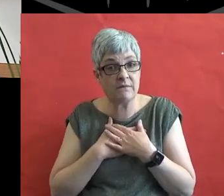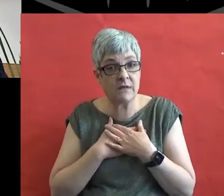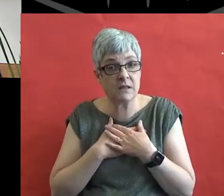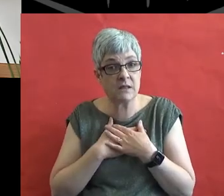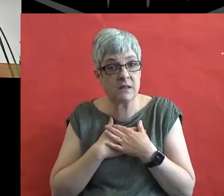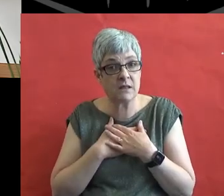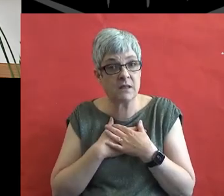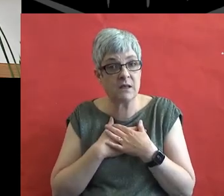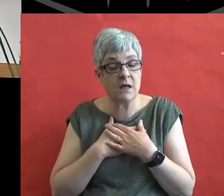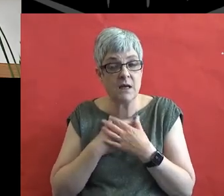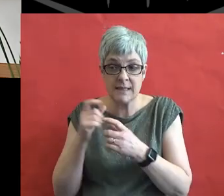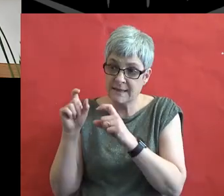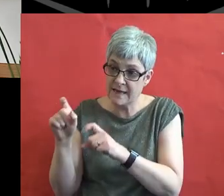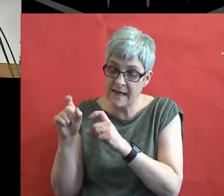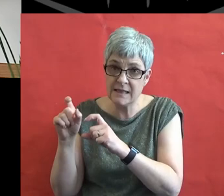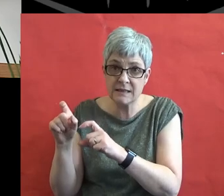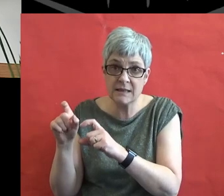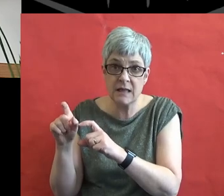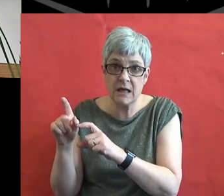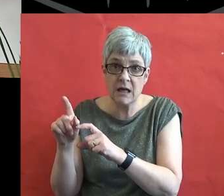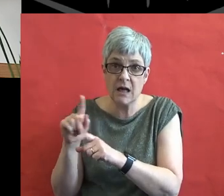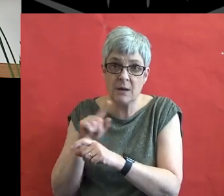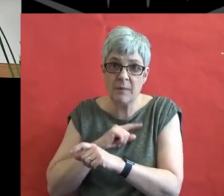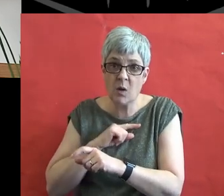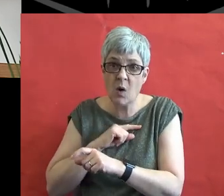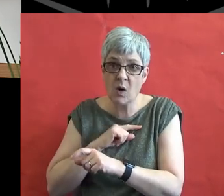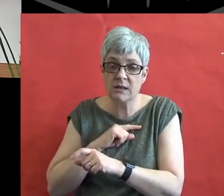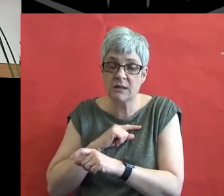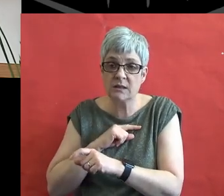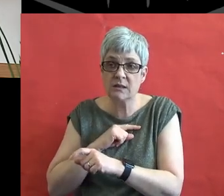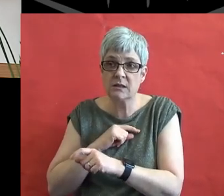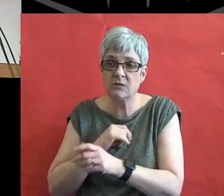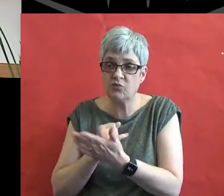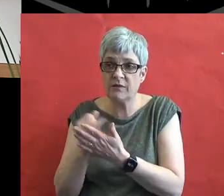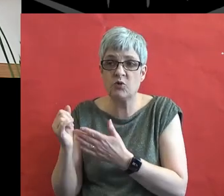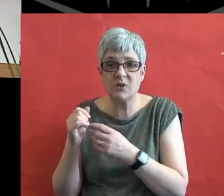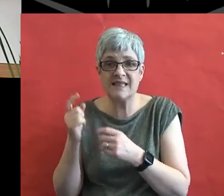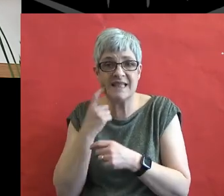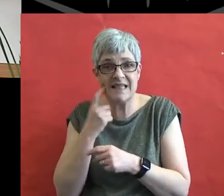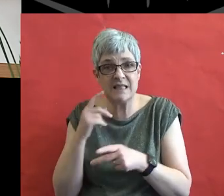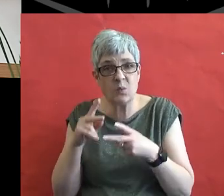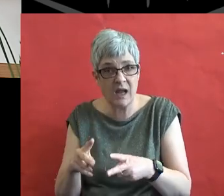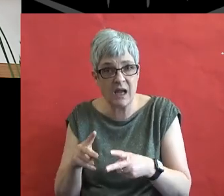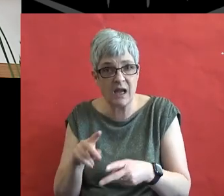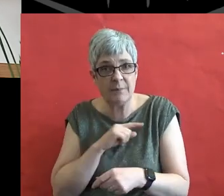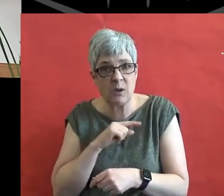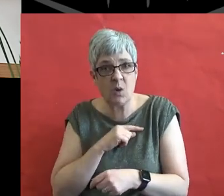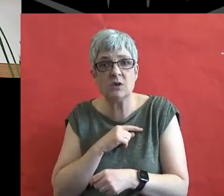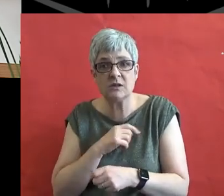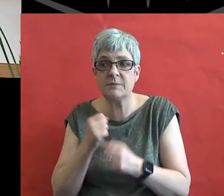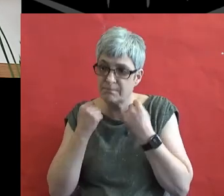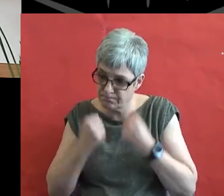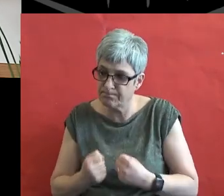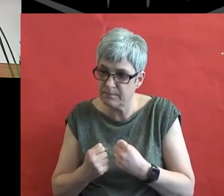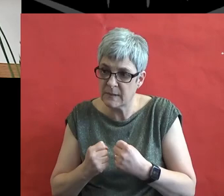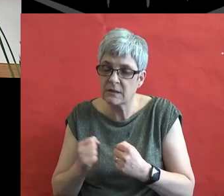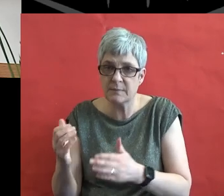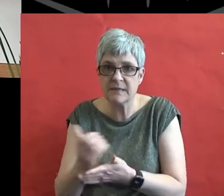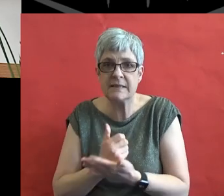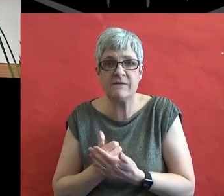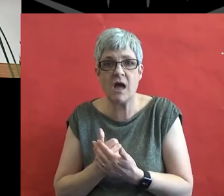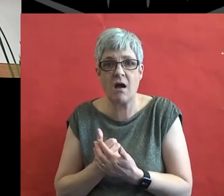He stayed on that cross, refusing the easy way out because he was determined to be a saviour.